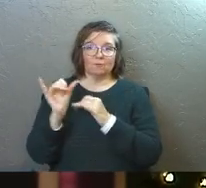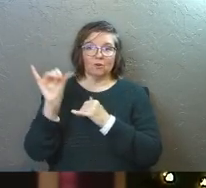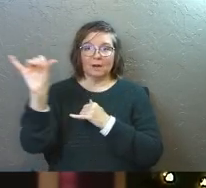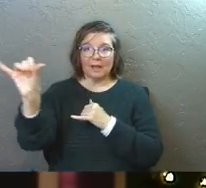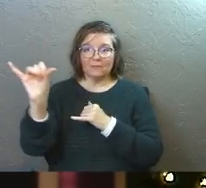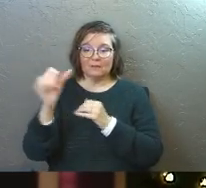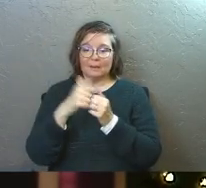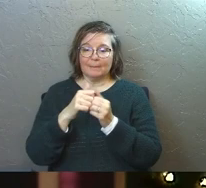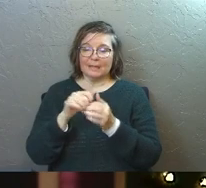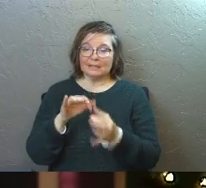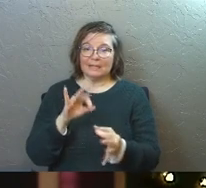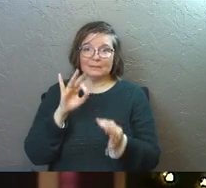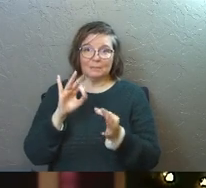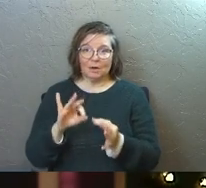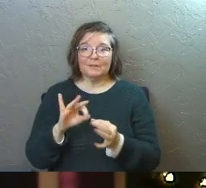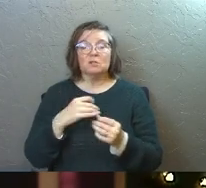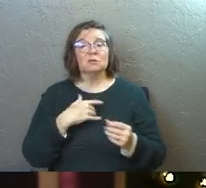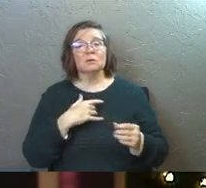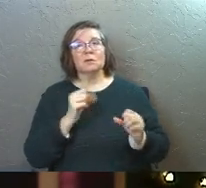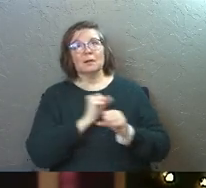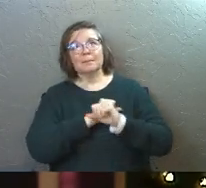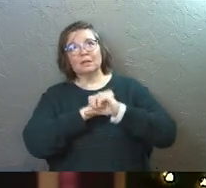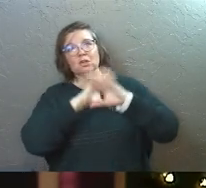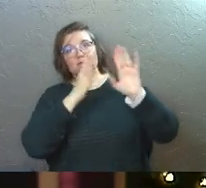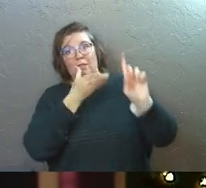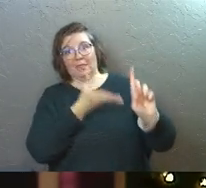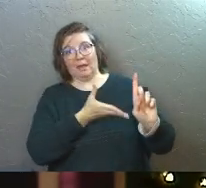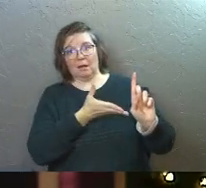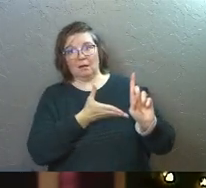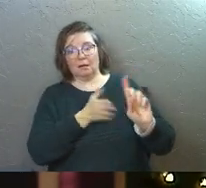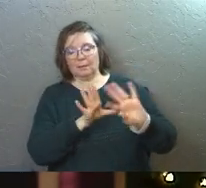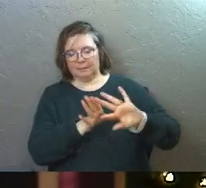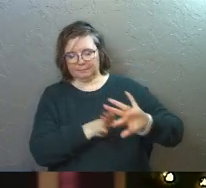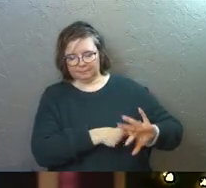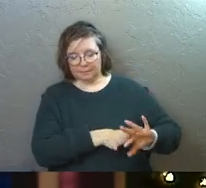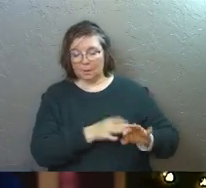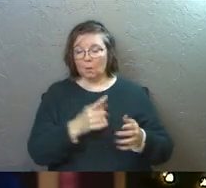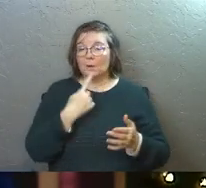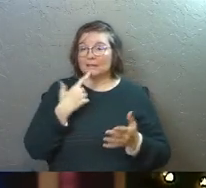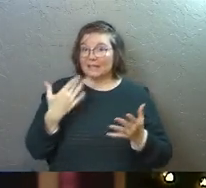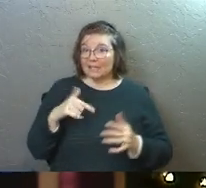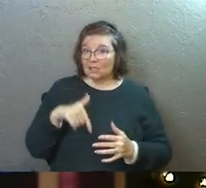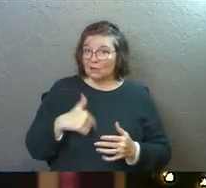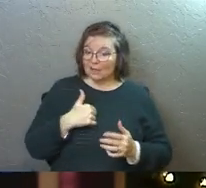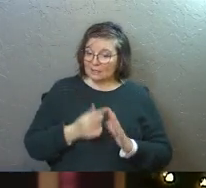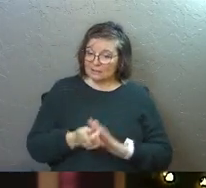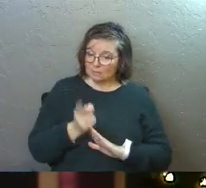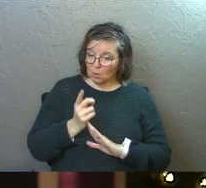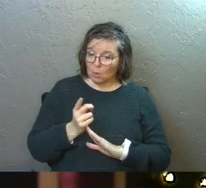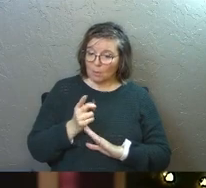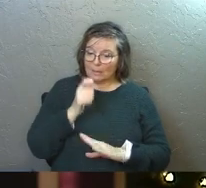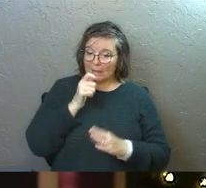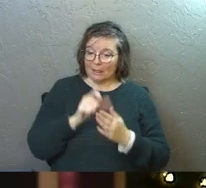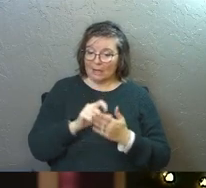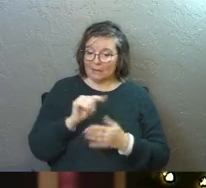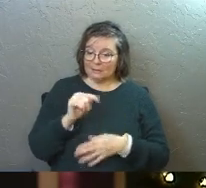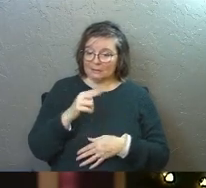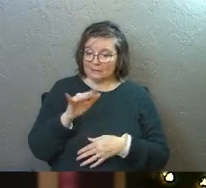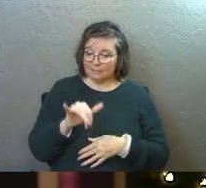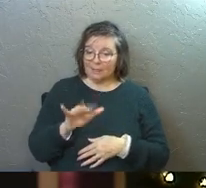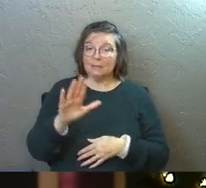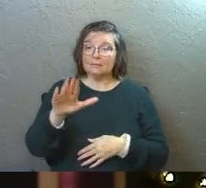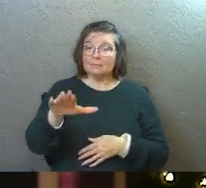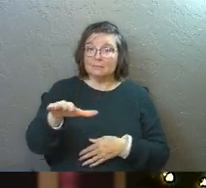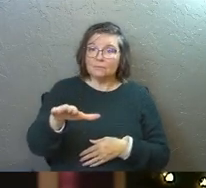forever and he makes us perfect, right? So there's a picture of eternity there, but I believe what Paul's saying here and what he's saying in this moment, his letter to Timothy is,